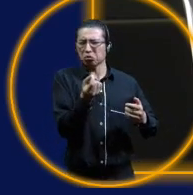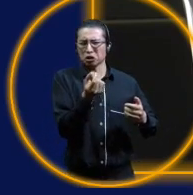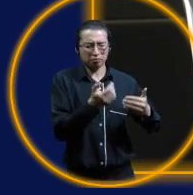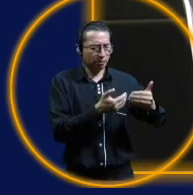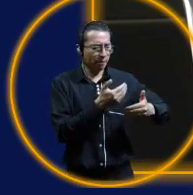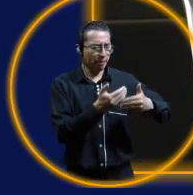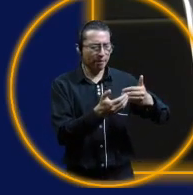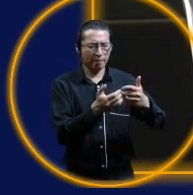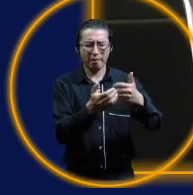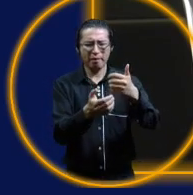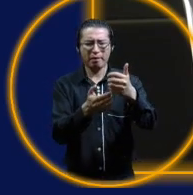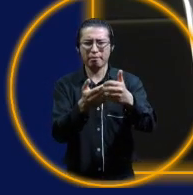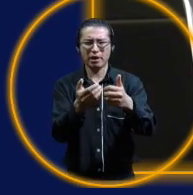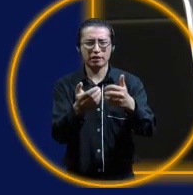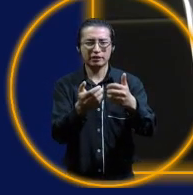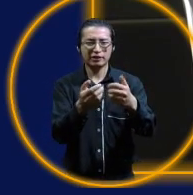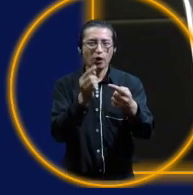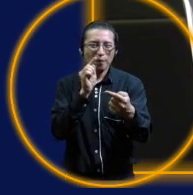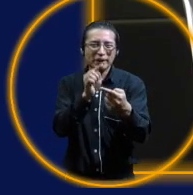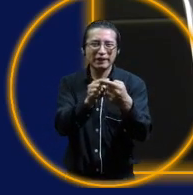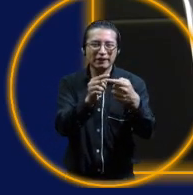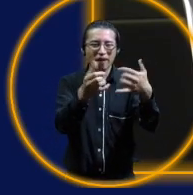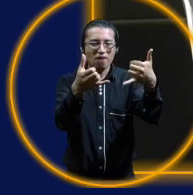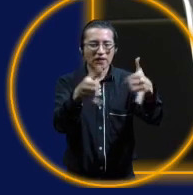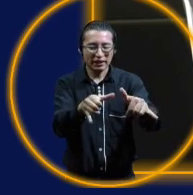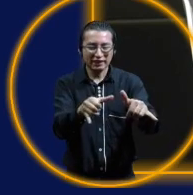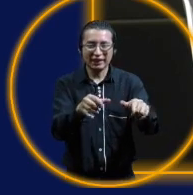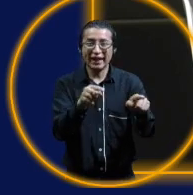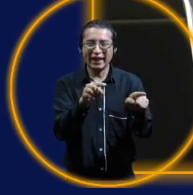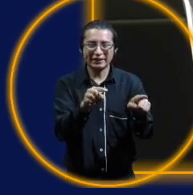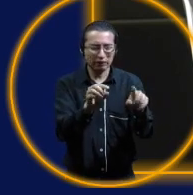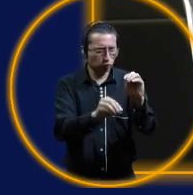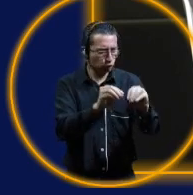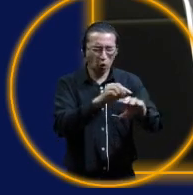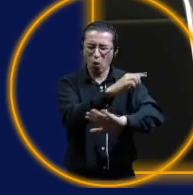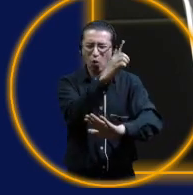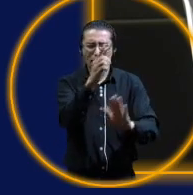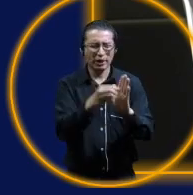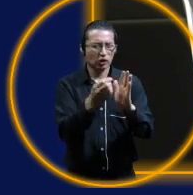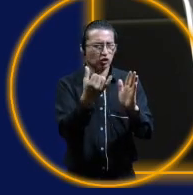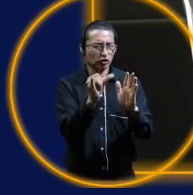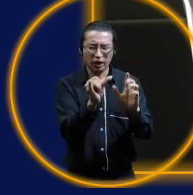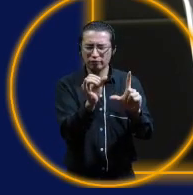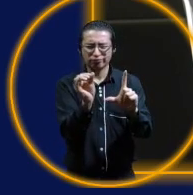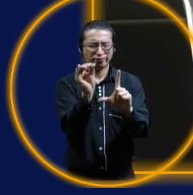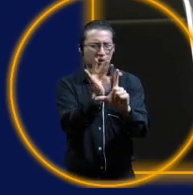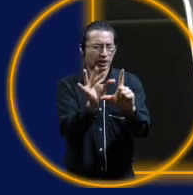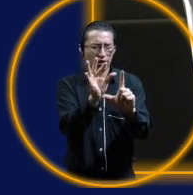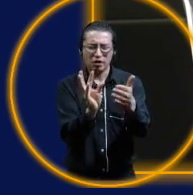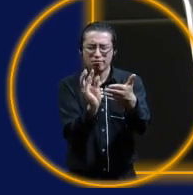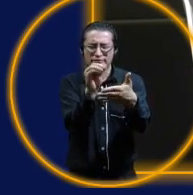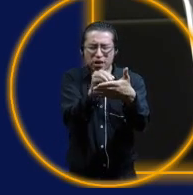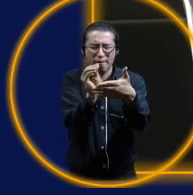results in an improvement at dealing with the impact of your